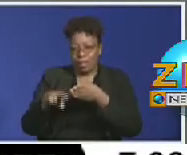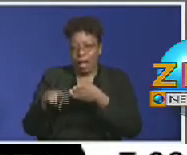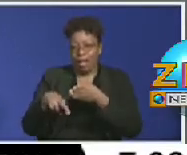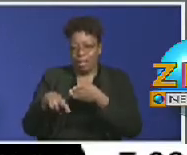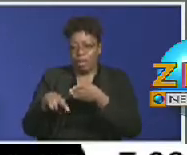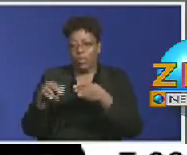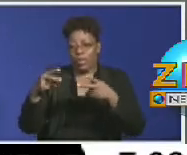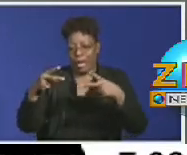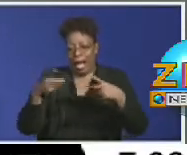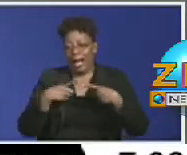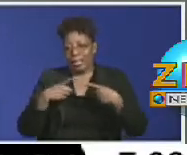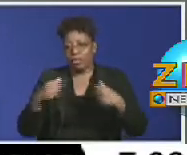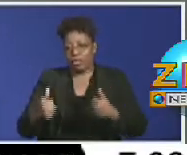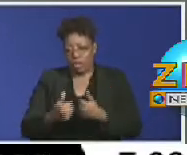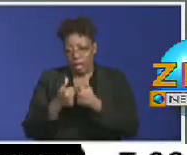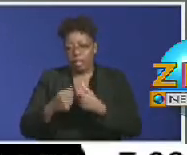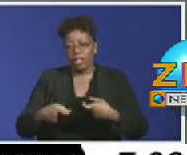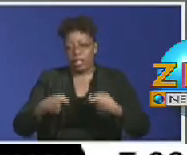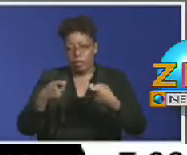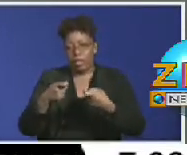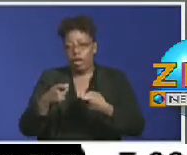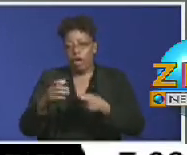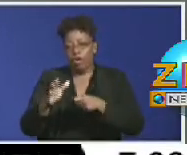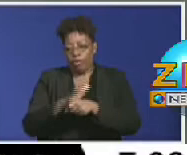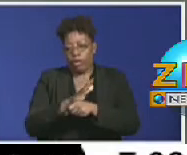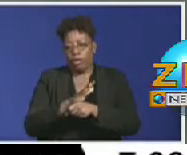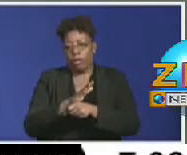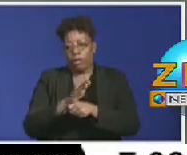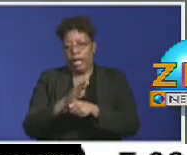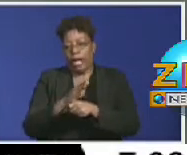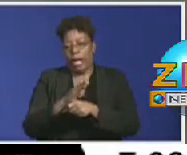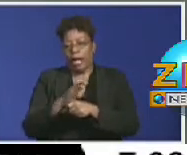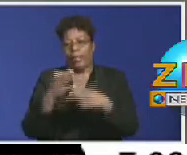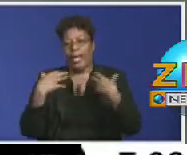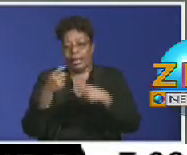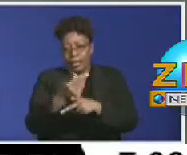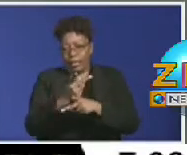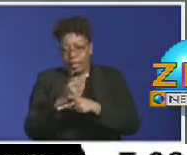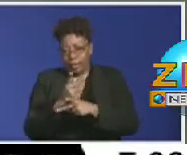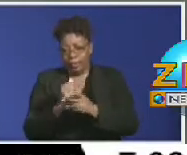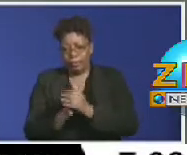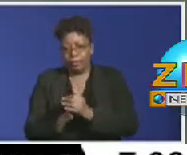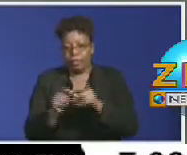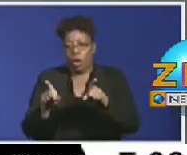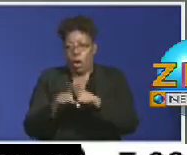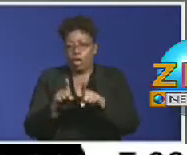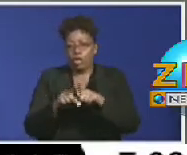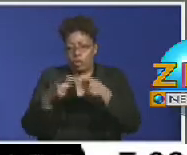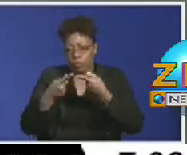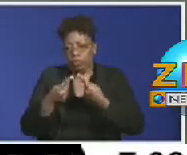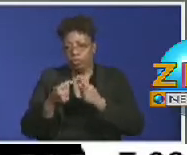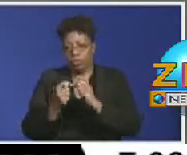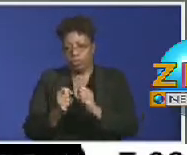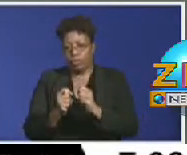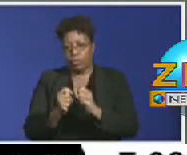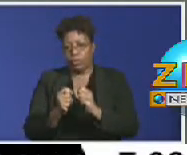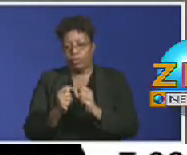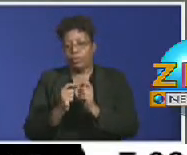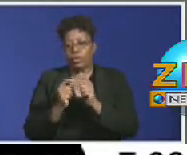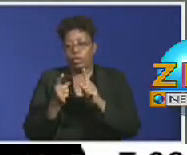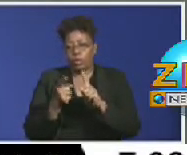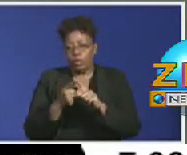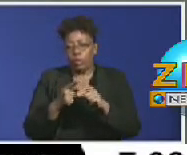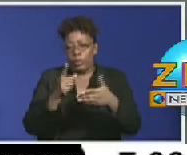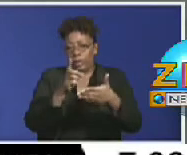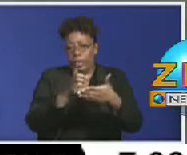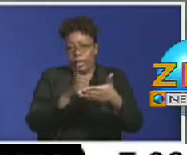some challenges in terms of providing full coverage. We also note that we have attempted to